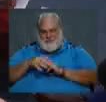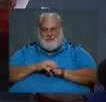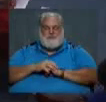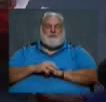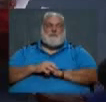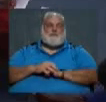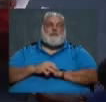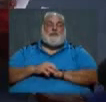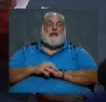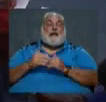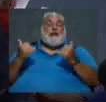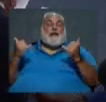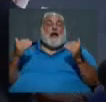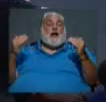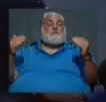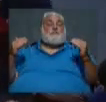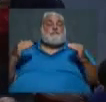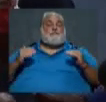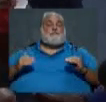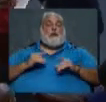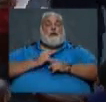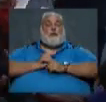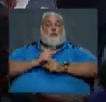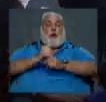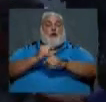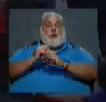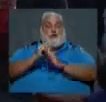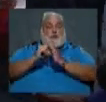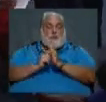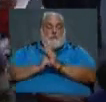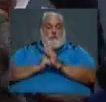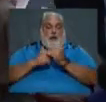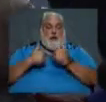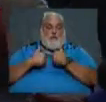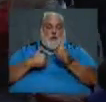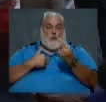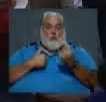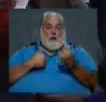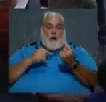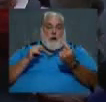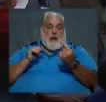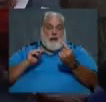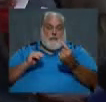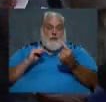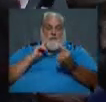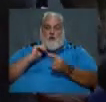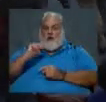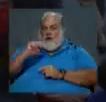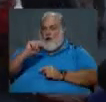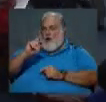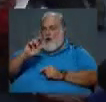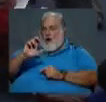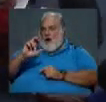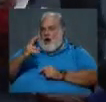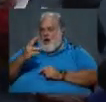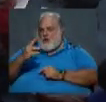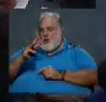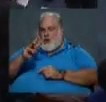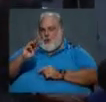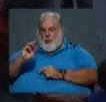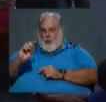we transition to the regular agenda, we just have one item for Archwood. I do want to